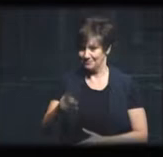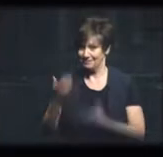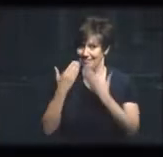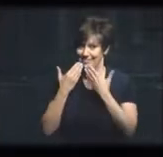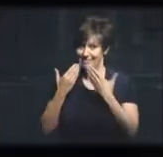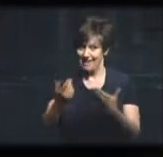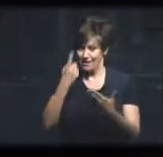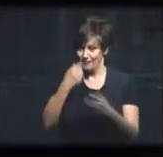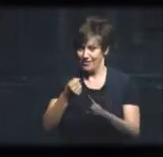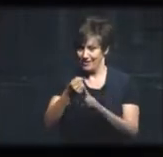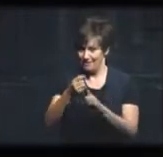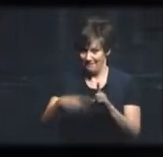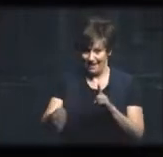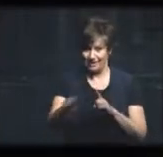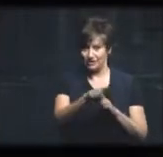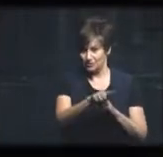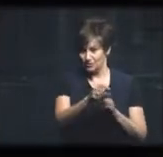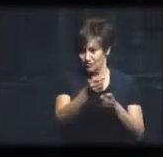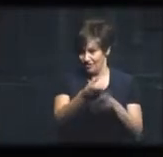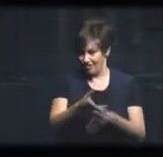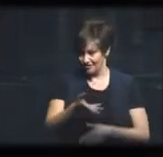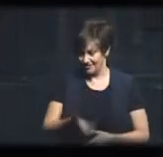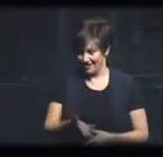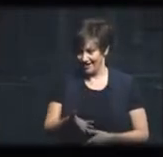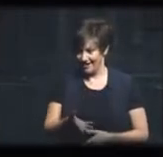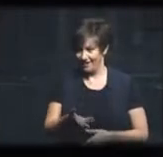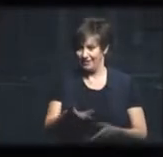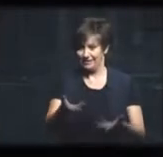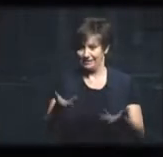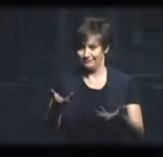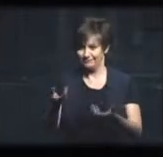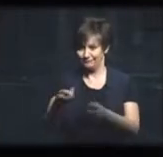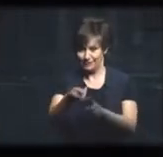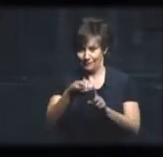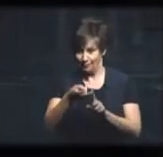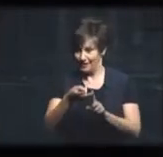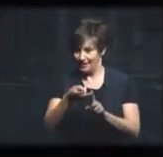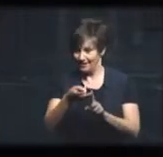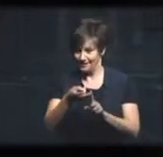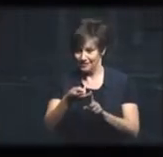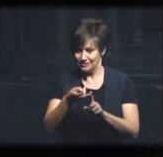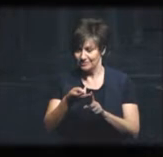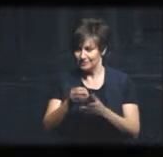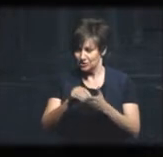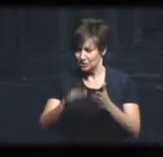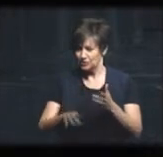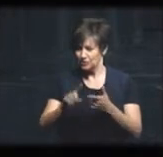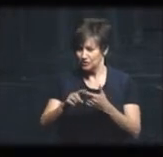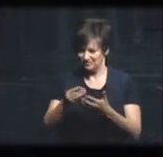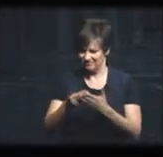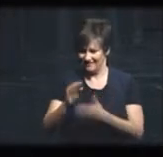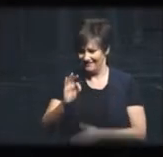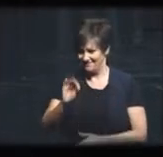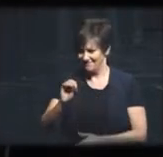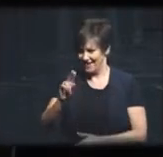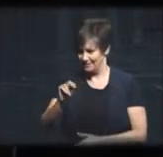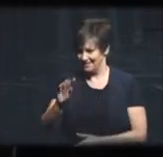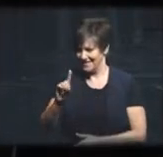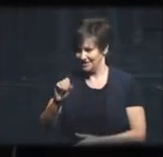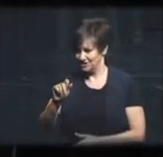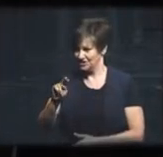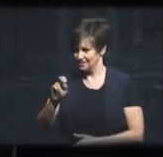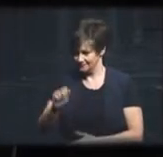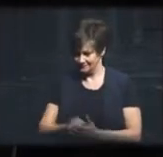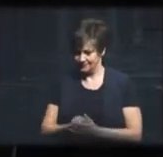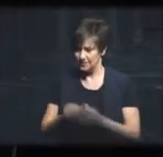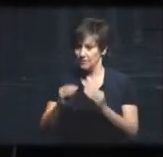for the impact you made there in bringing students to our to the foundation. Here's some more numbers about